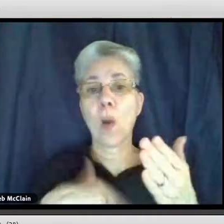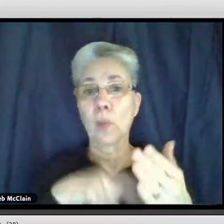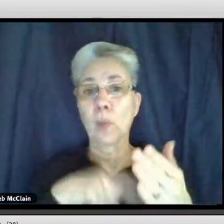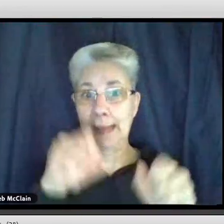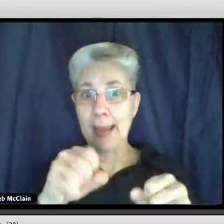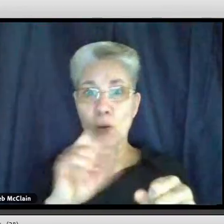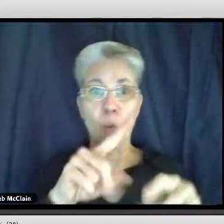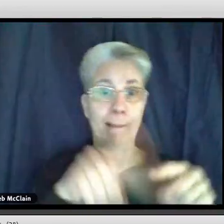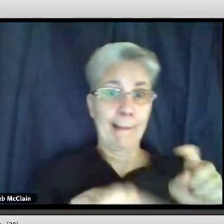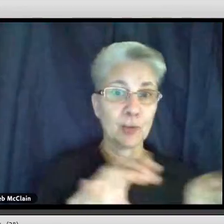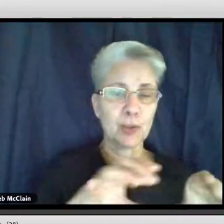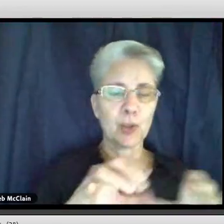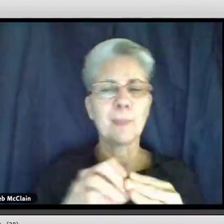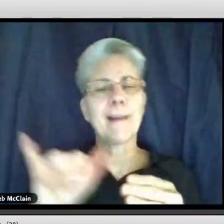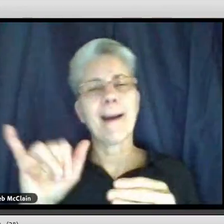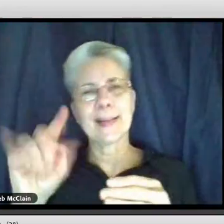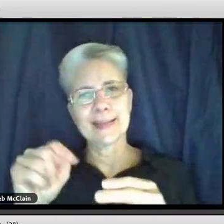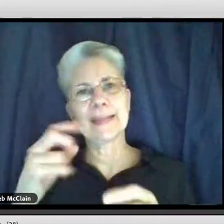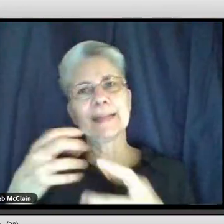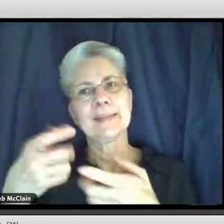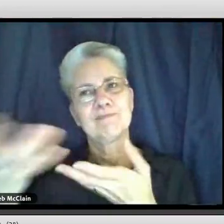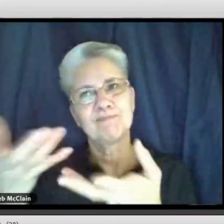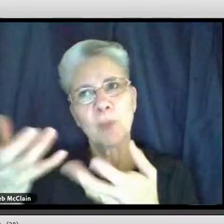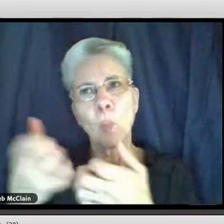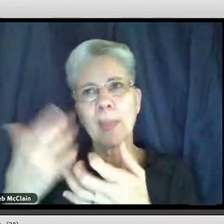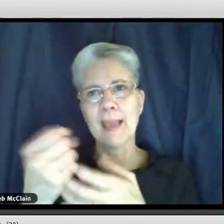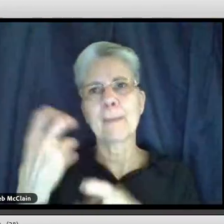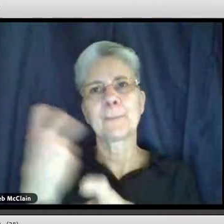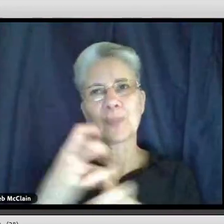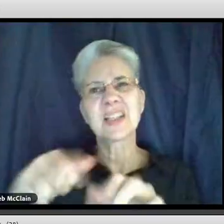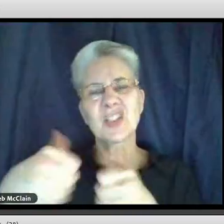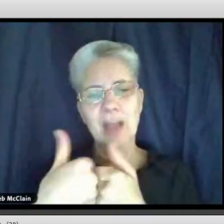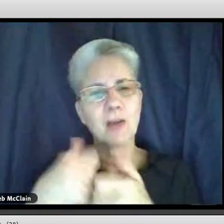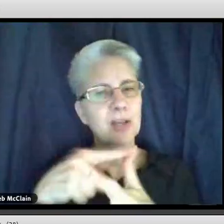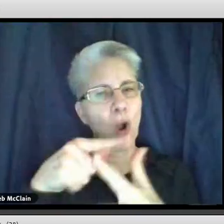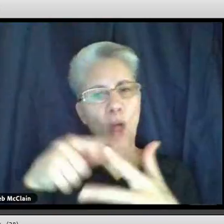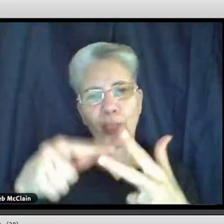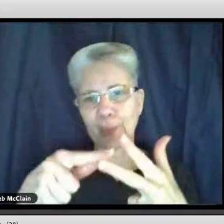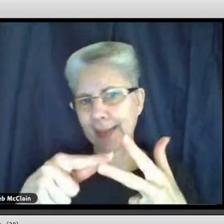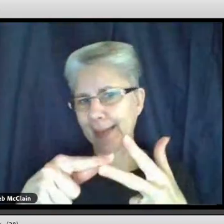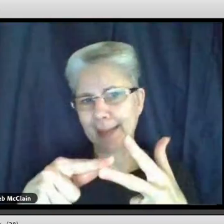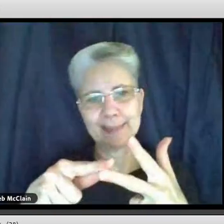that dealing with IT is certainly a challenge in all three of these stages.